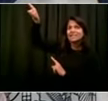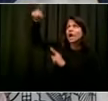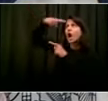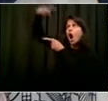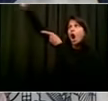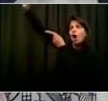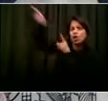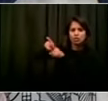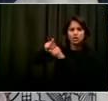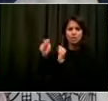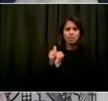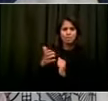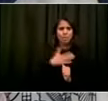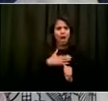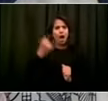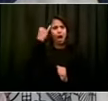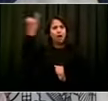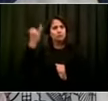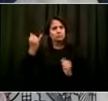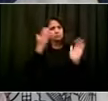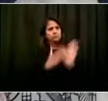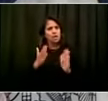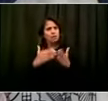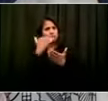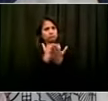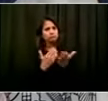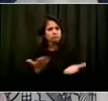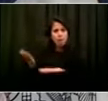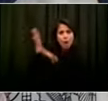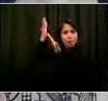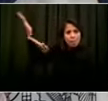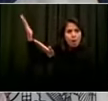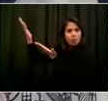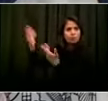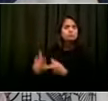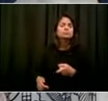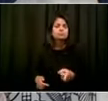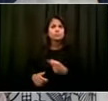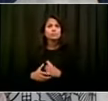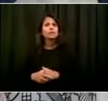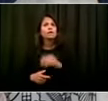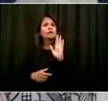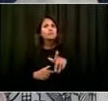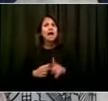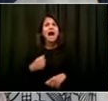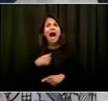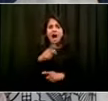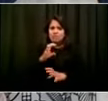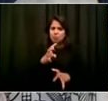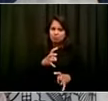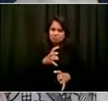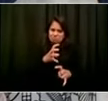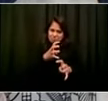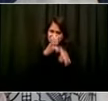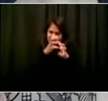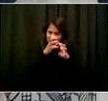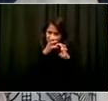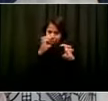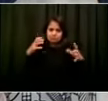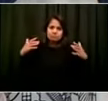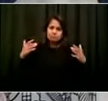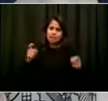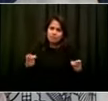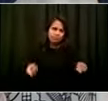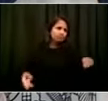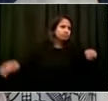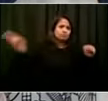these strong restrictions. And the enforcement of the strong restrictions, again, is very clear. But no, the city personnel work for the city, but we'll be